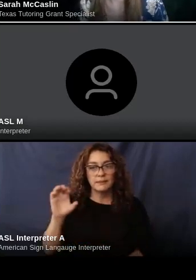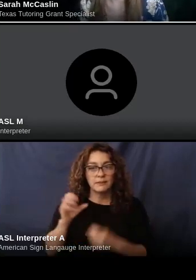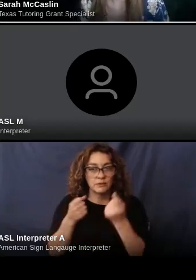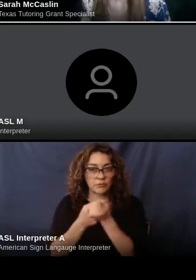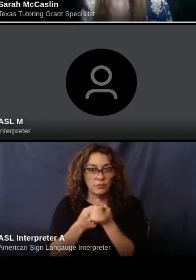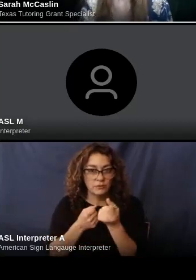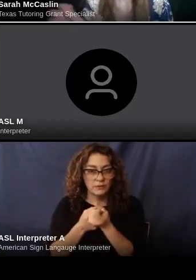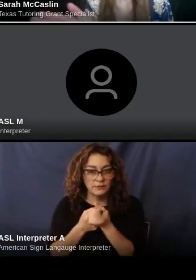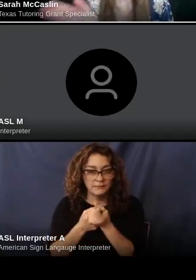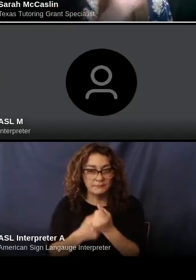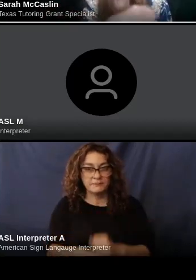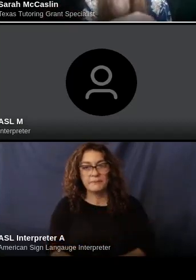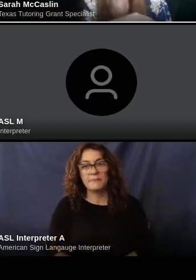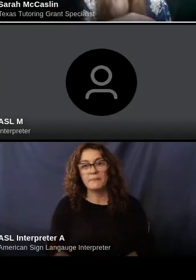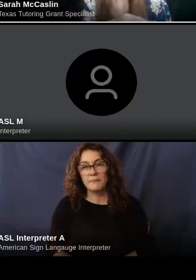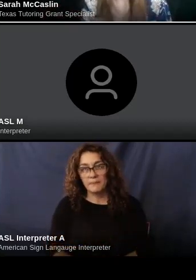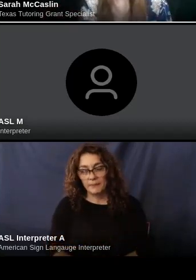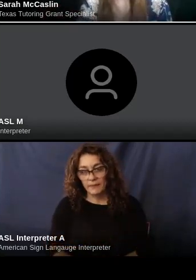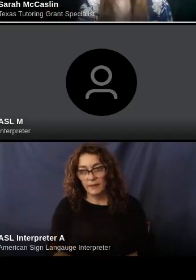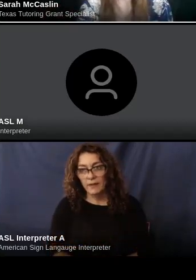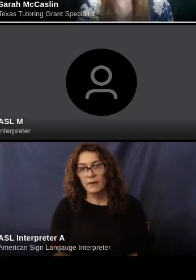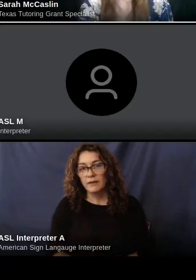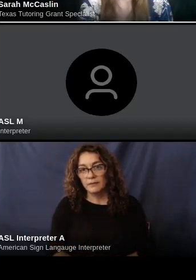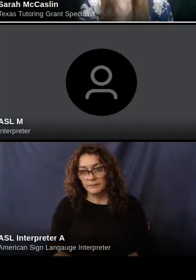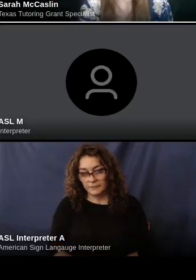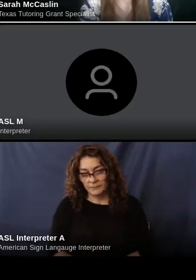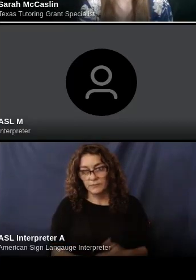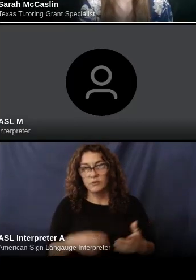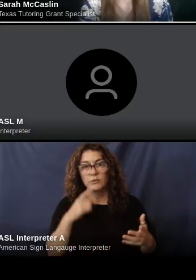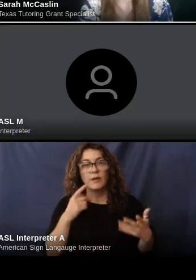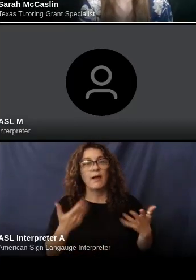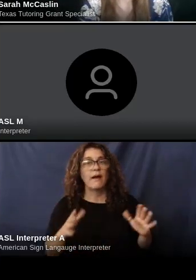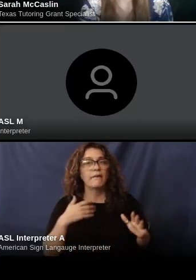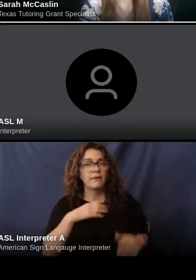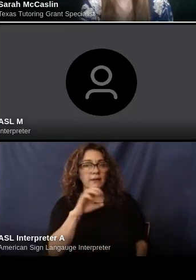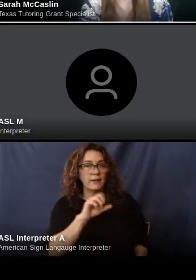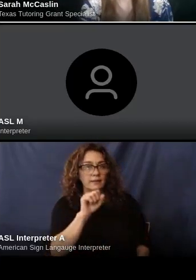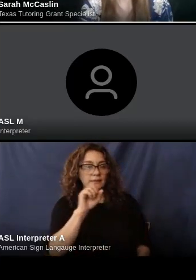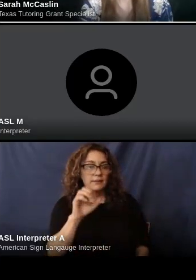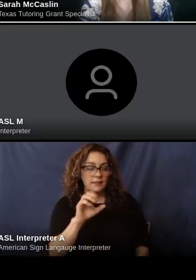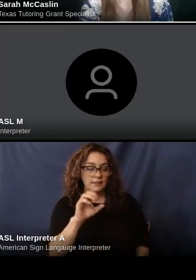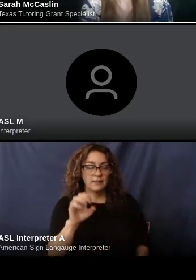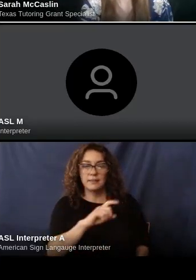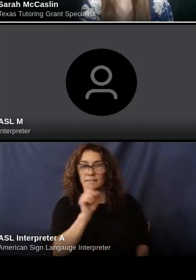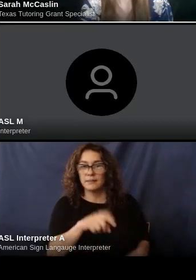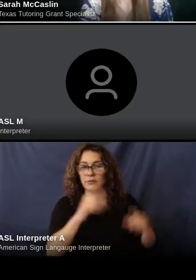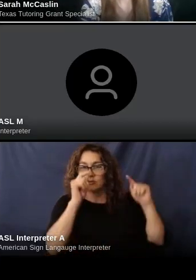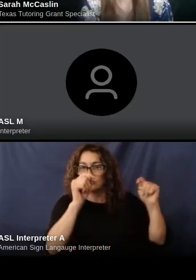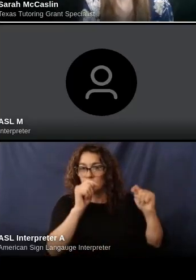to you guys through the corresponding ESC Texas Tutoring Support Grant.